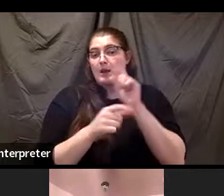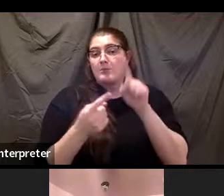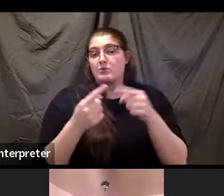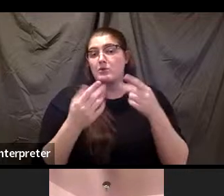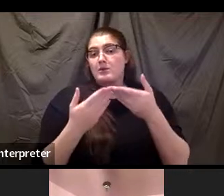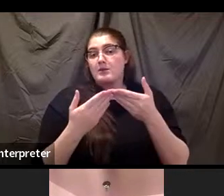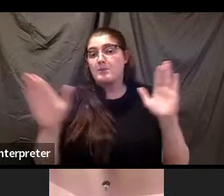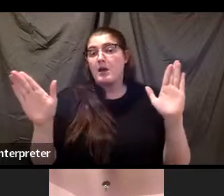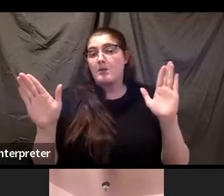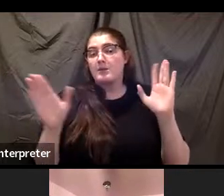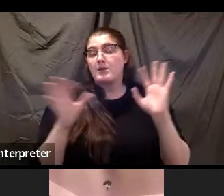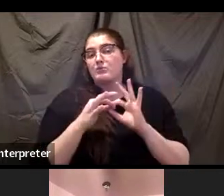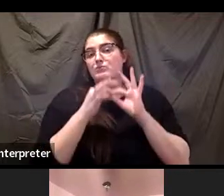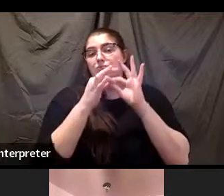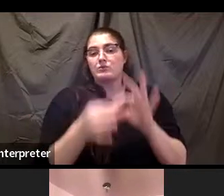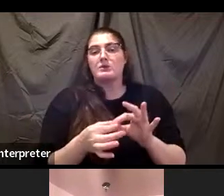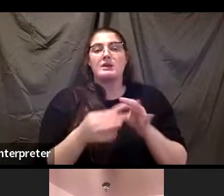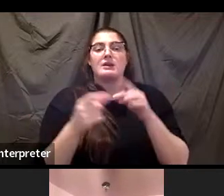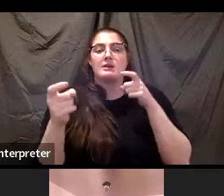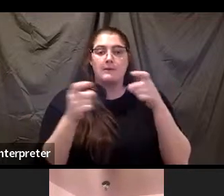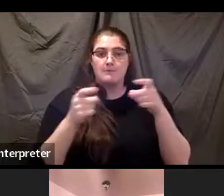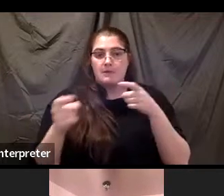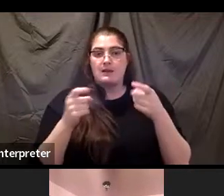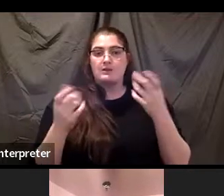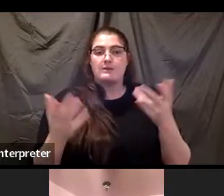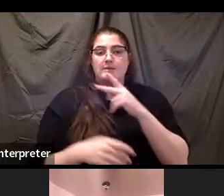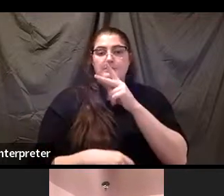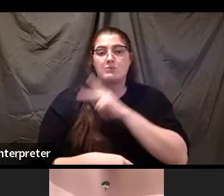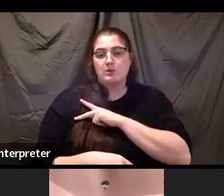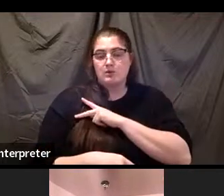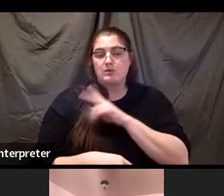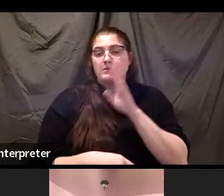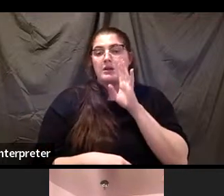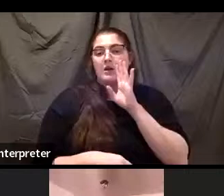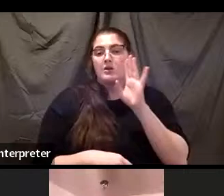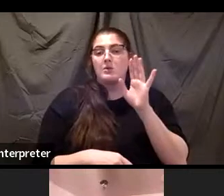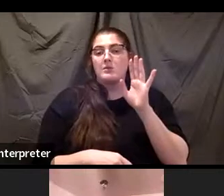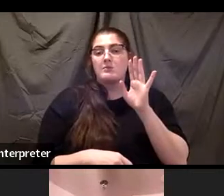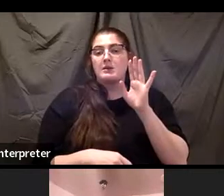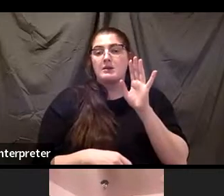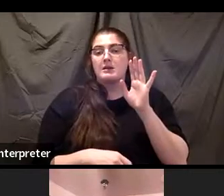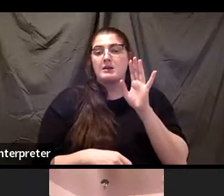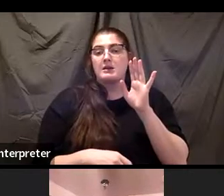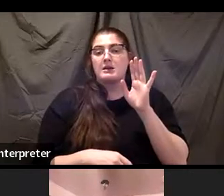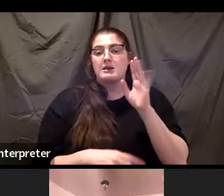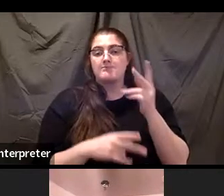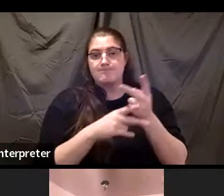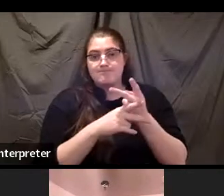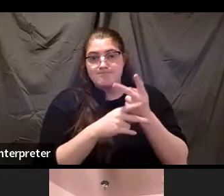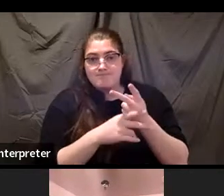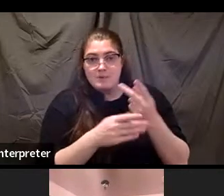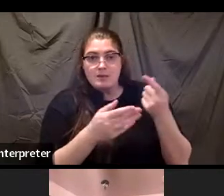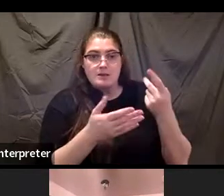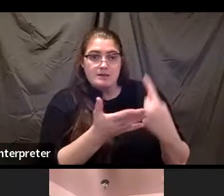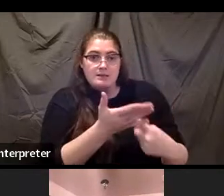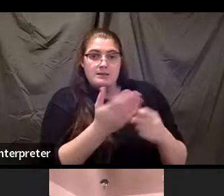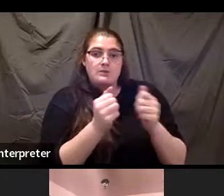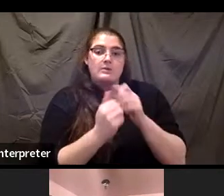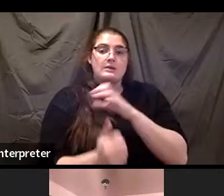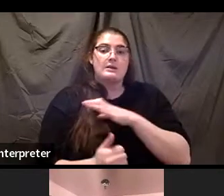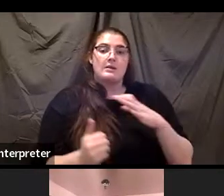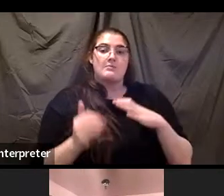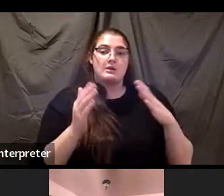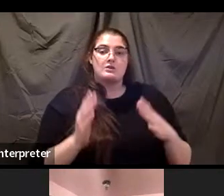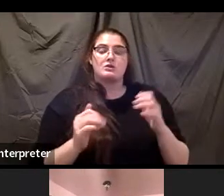terms of the logistics of management of this personnel. That will be further hashed out with the commission within the